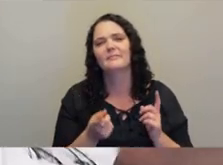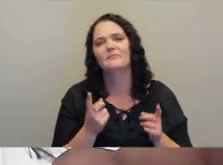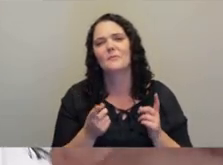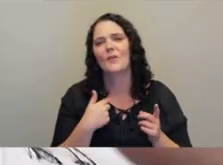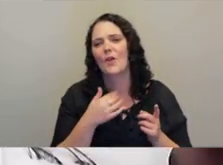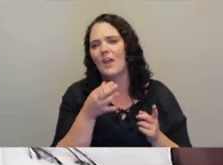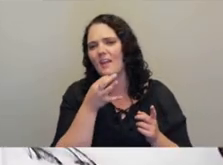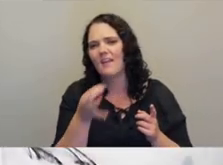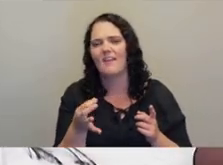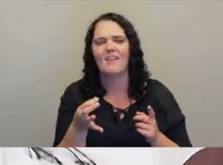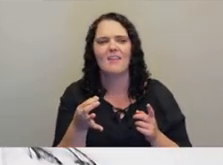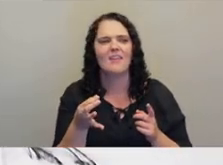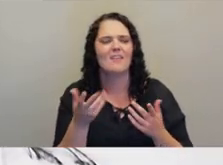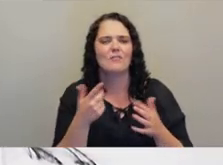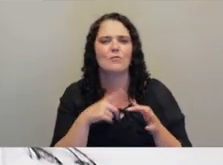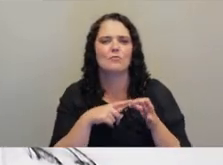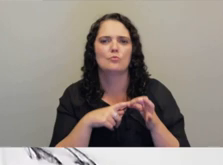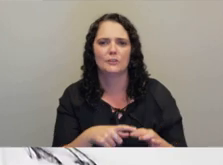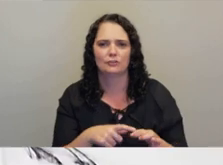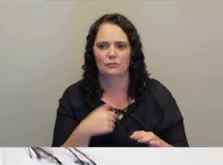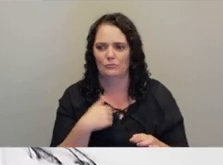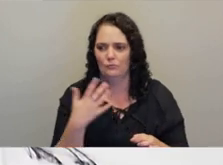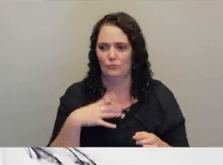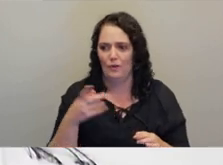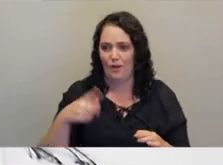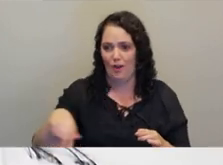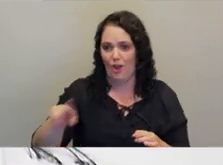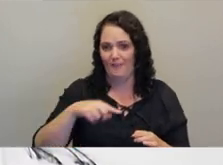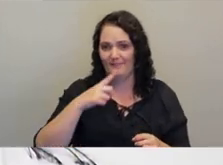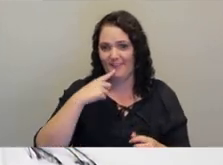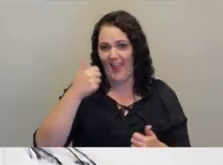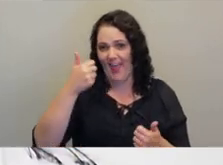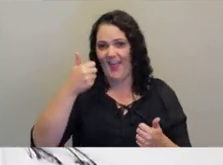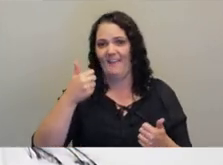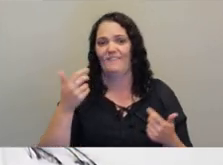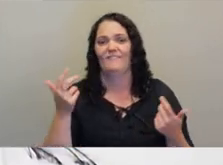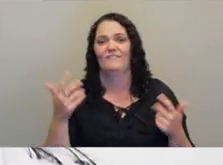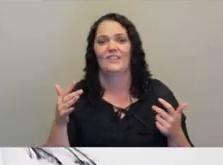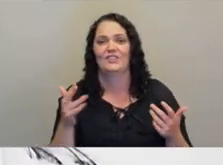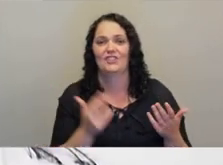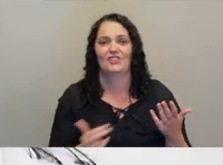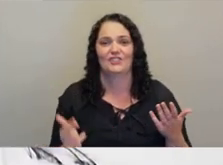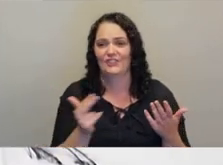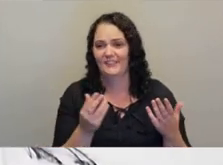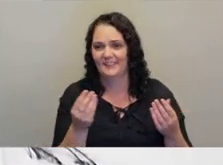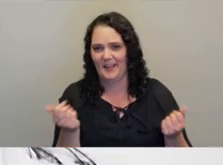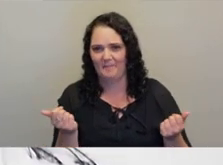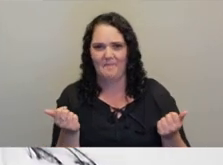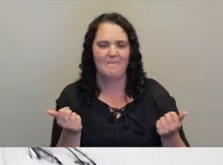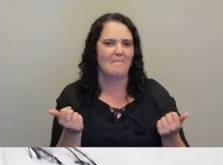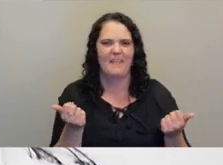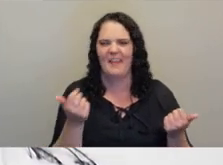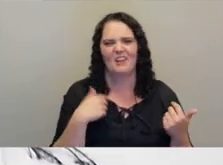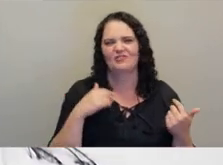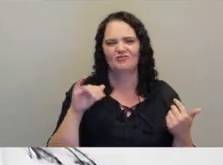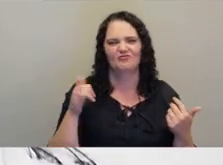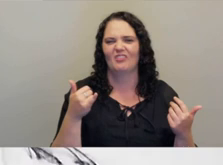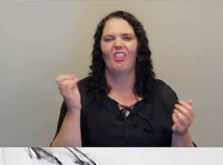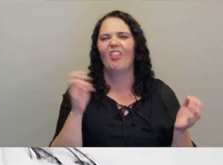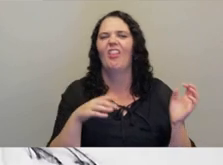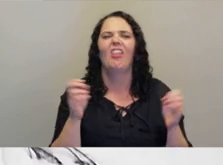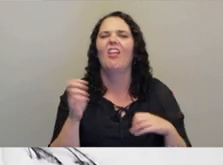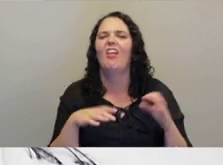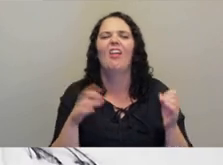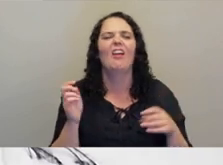Sometimes I'll ask rhetorical questions. Other times I'll ask questions that I want everybody to, somebody said done. Nice. Feel free to just answer right there in